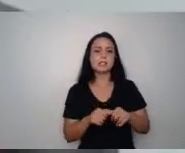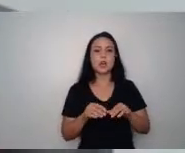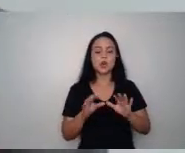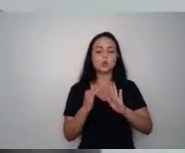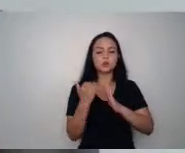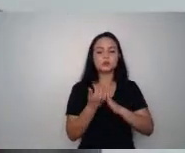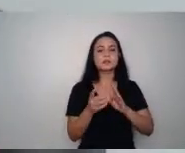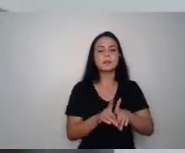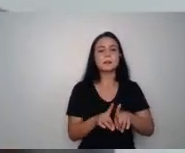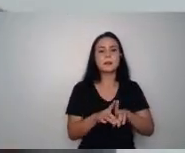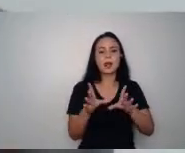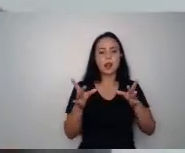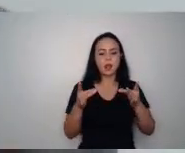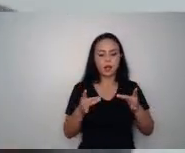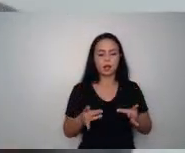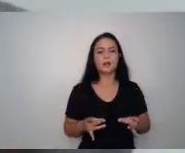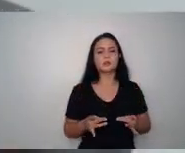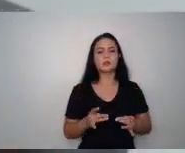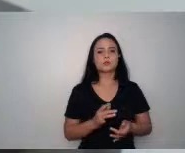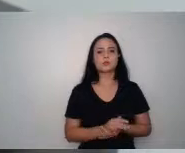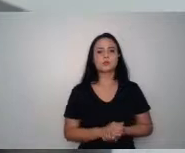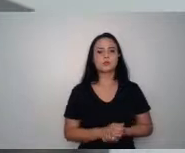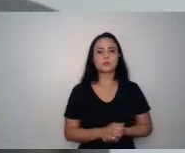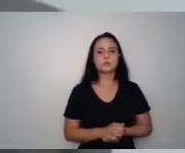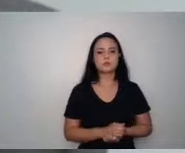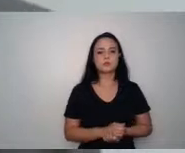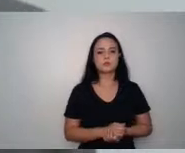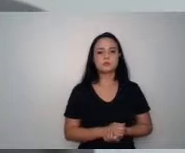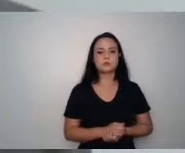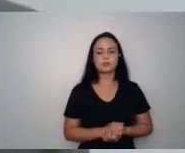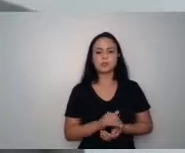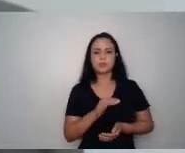rights that are also ranked